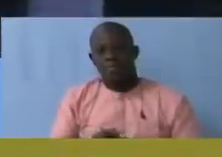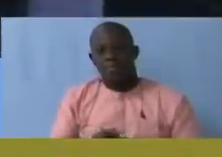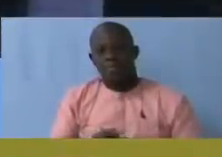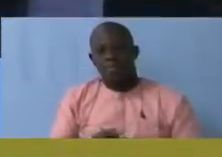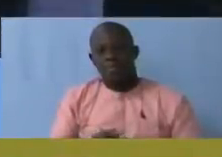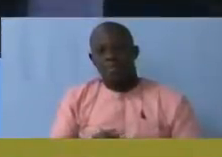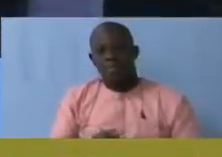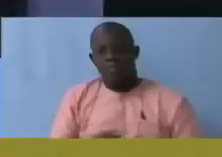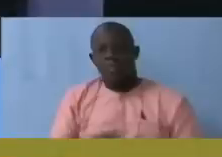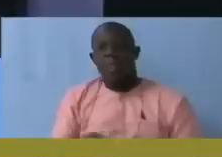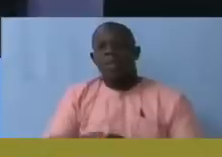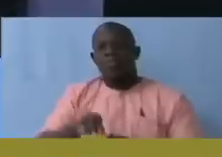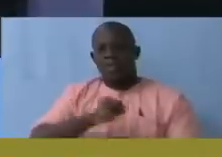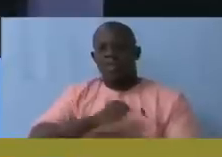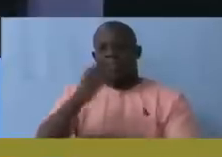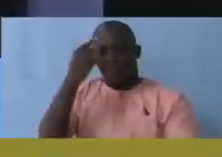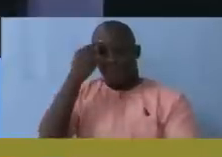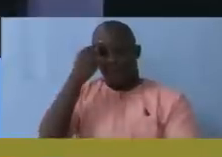is on its right route,